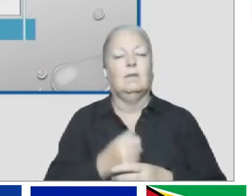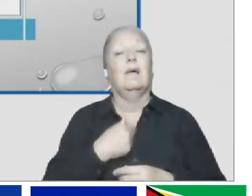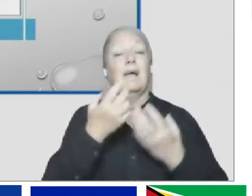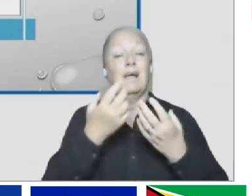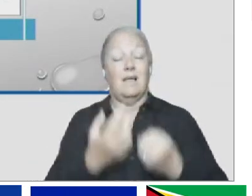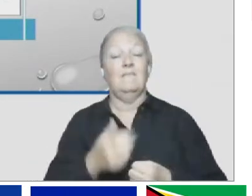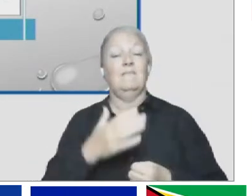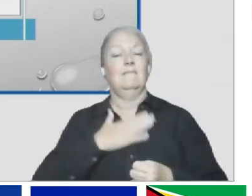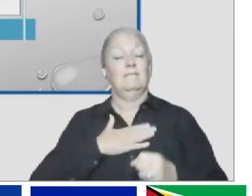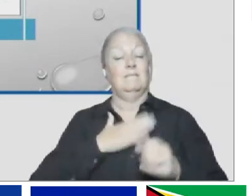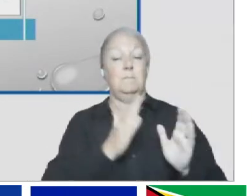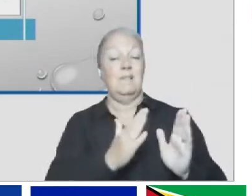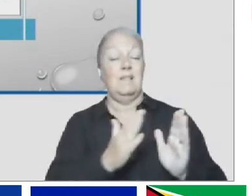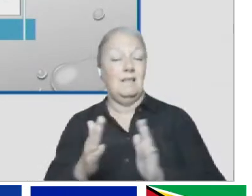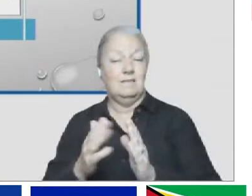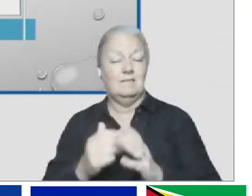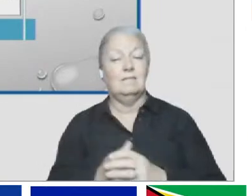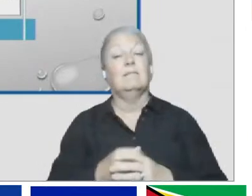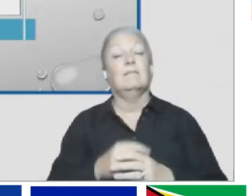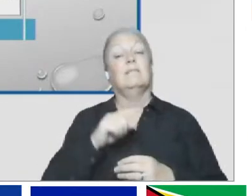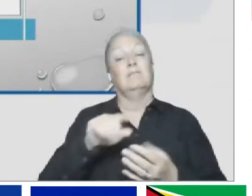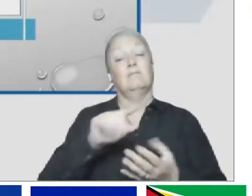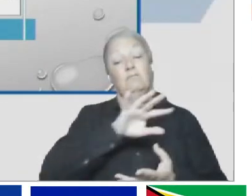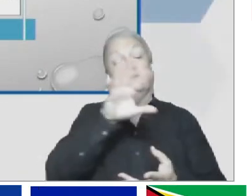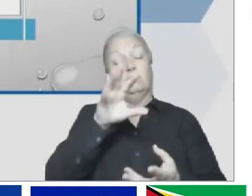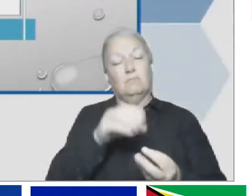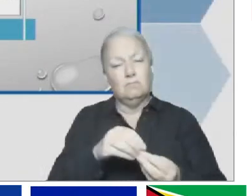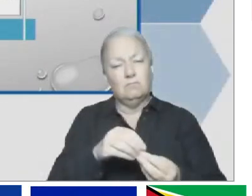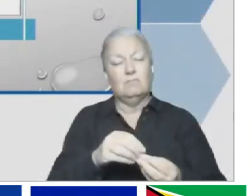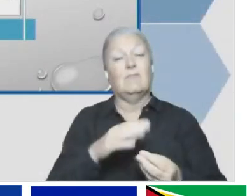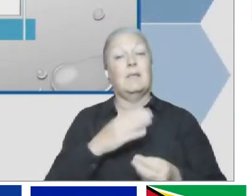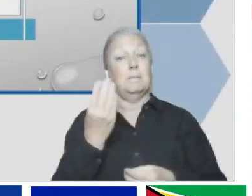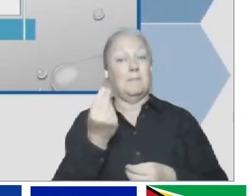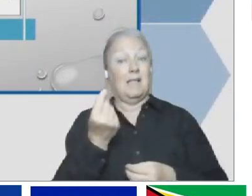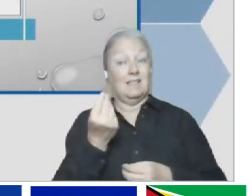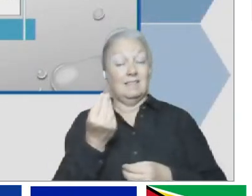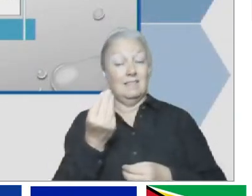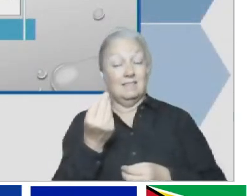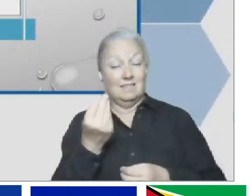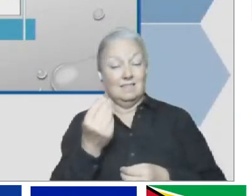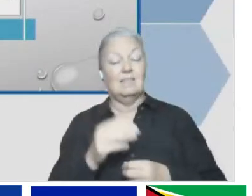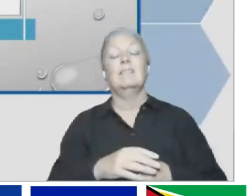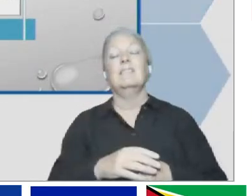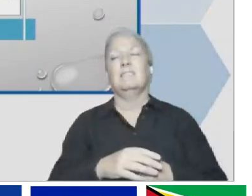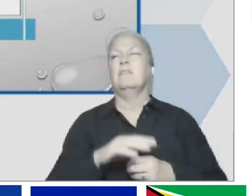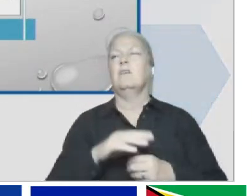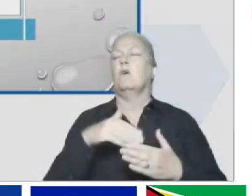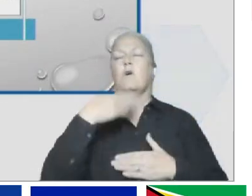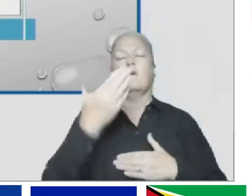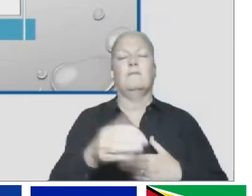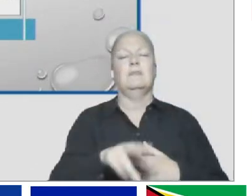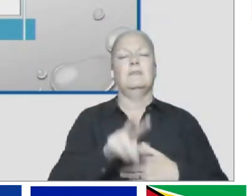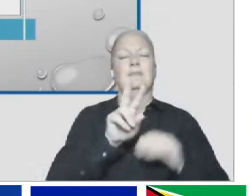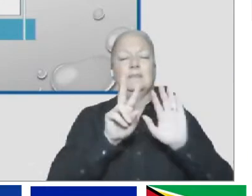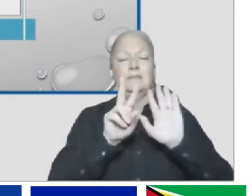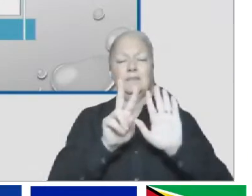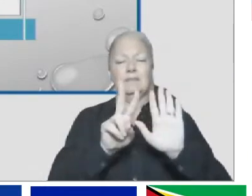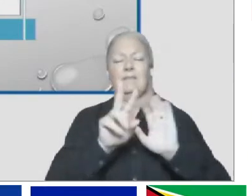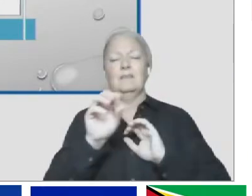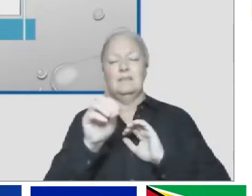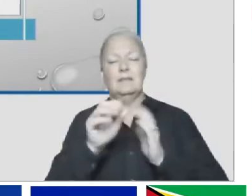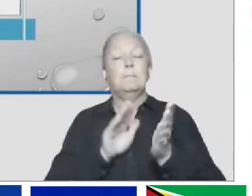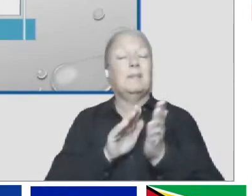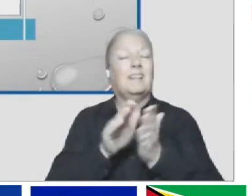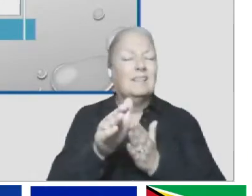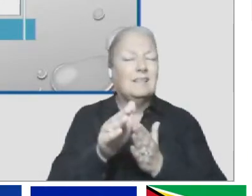package of the fiscal stimulus and tax relief amounted to more than $70 million, or in excess of 3% of our